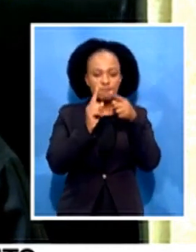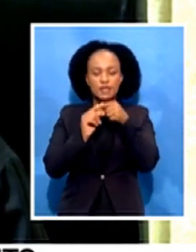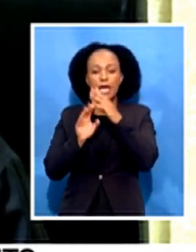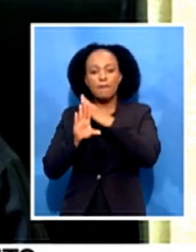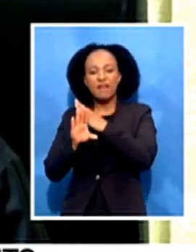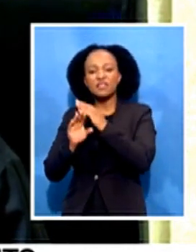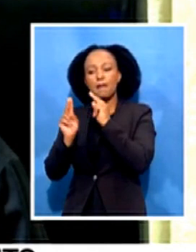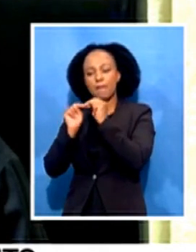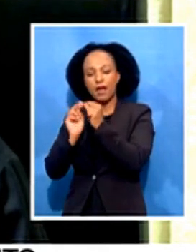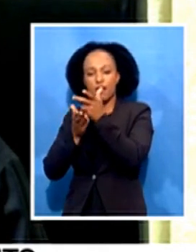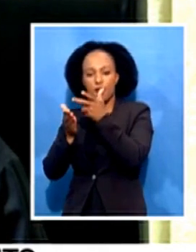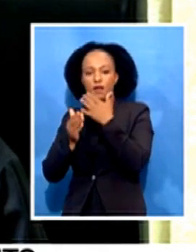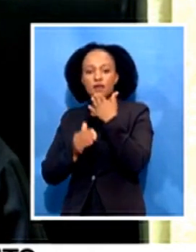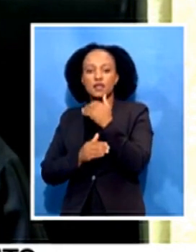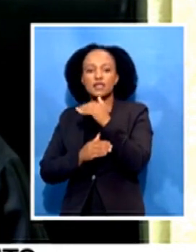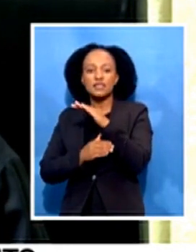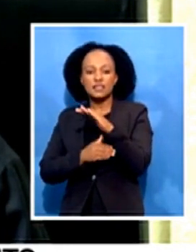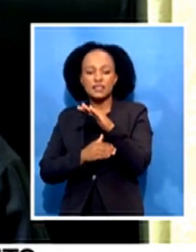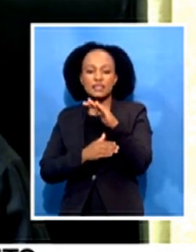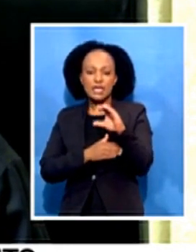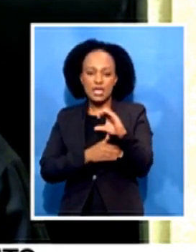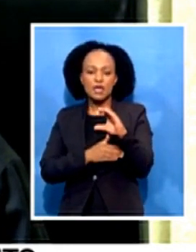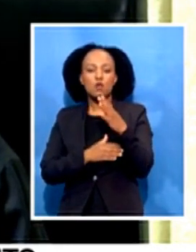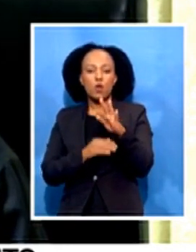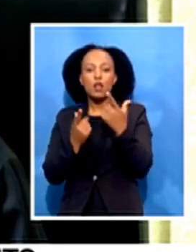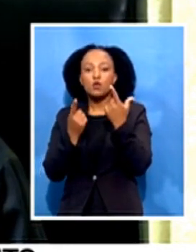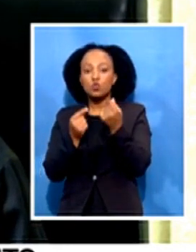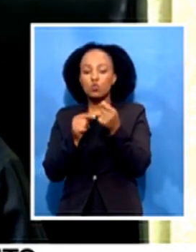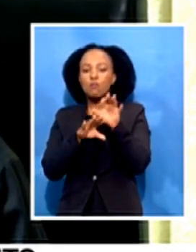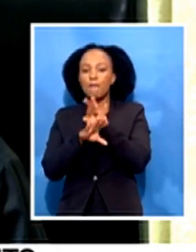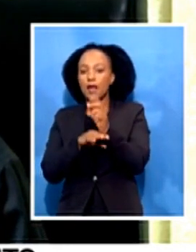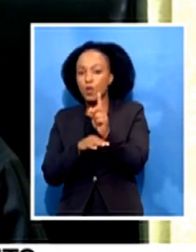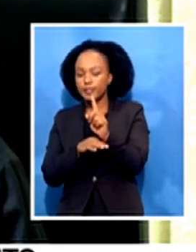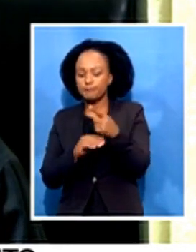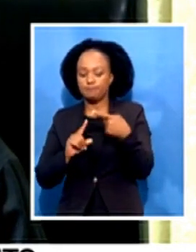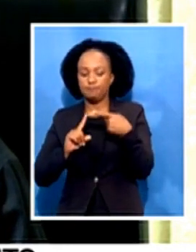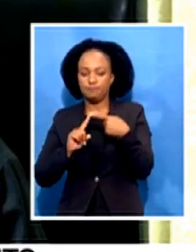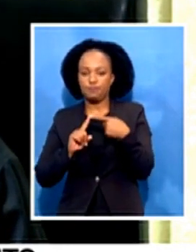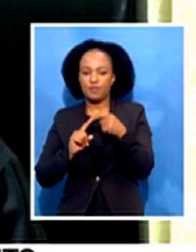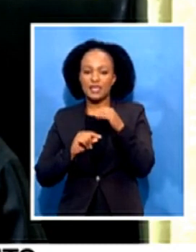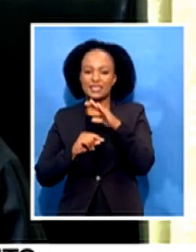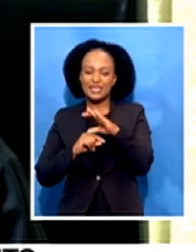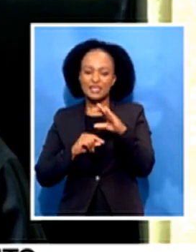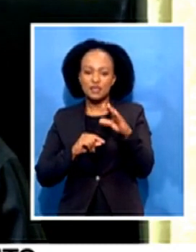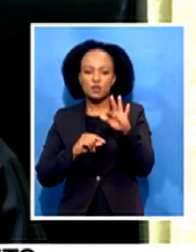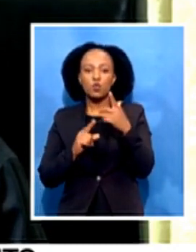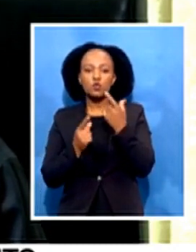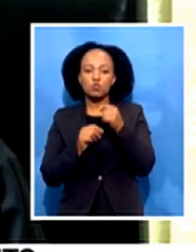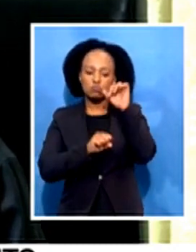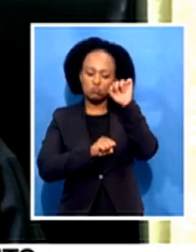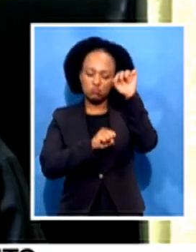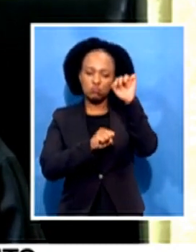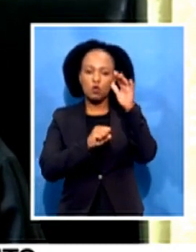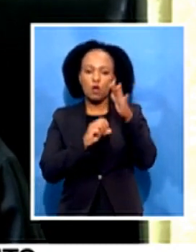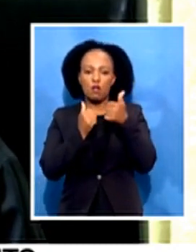the following step. 1. The CC will lead a protest action or sit-in at the Union Building on the